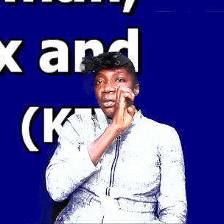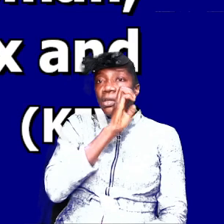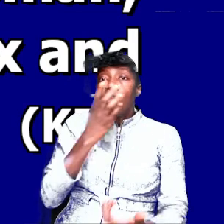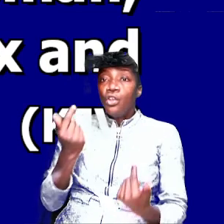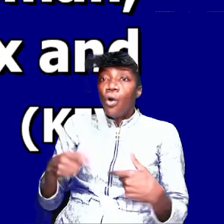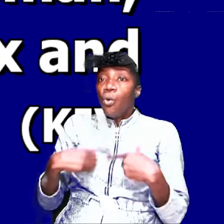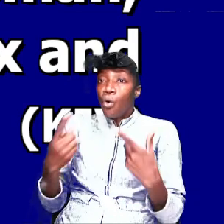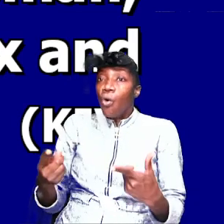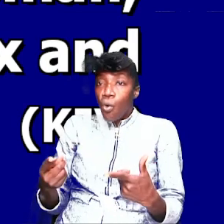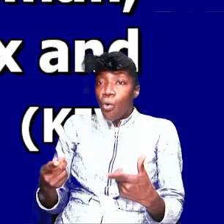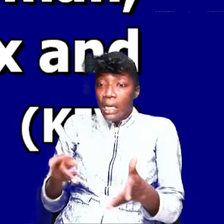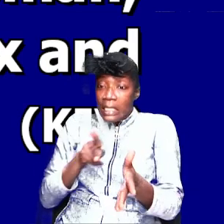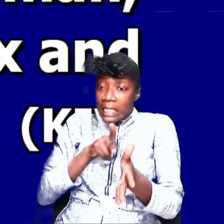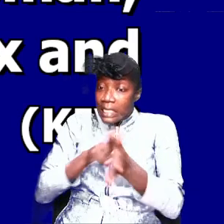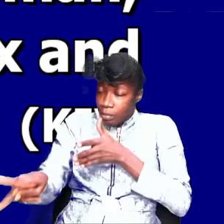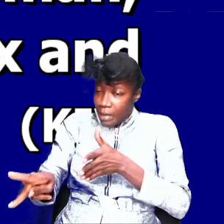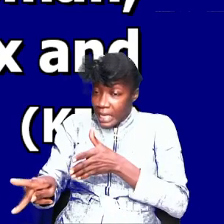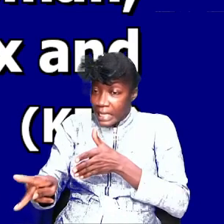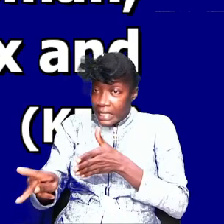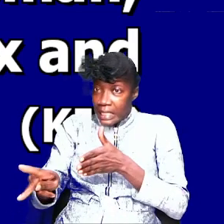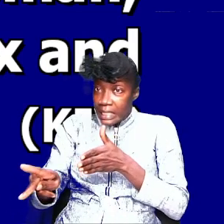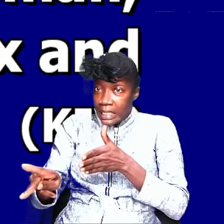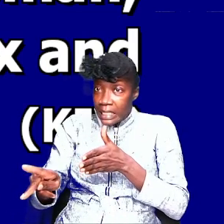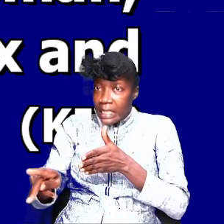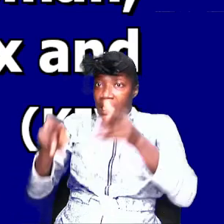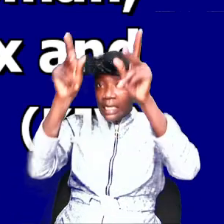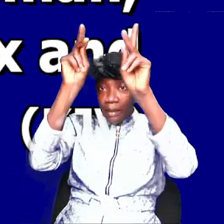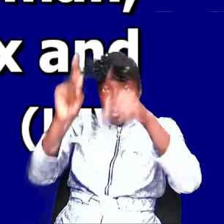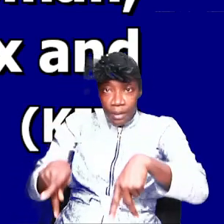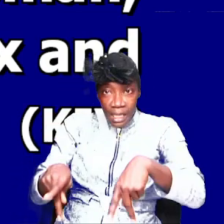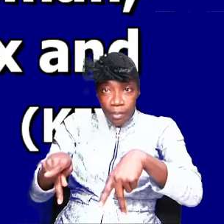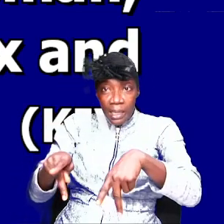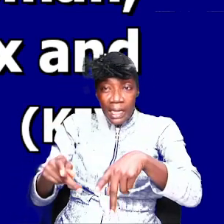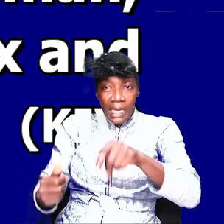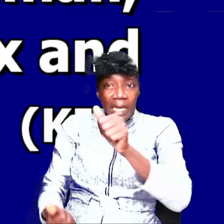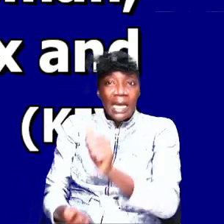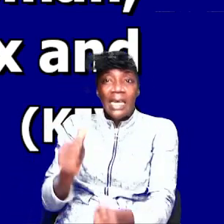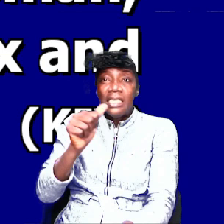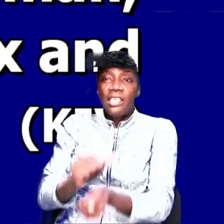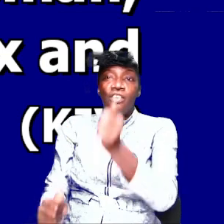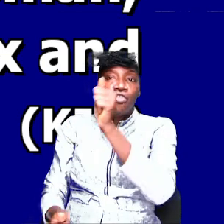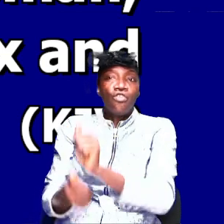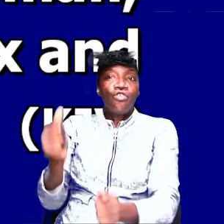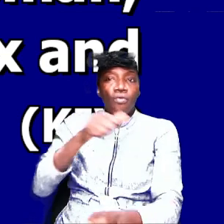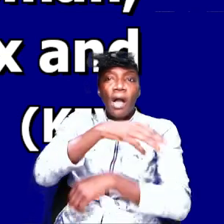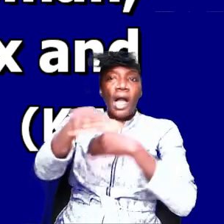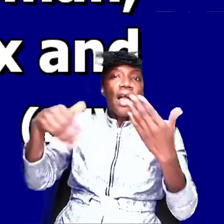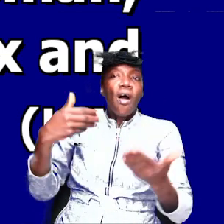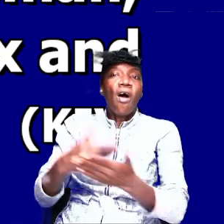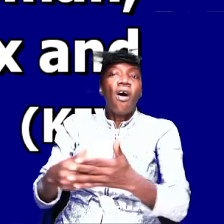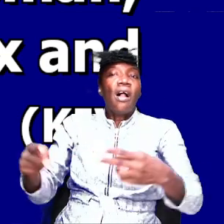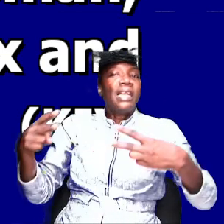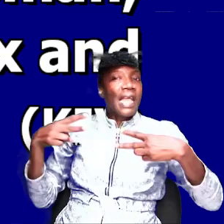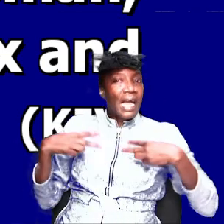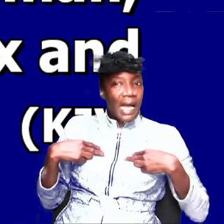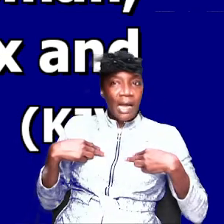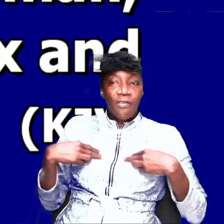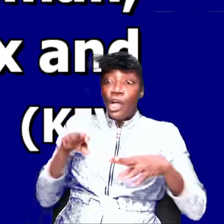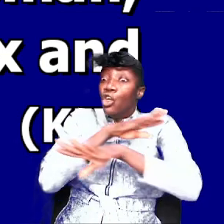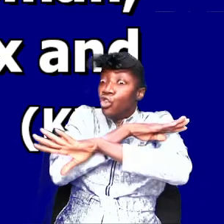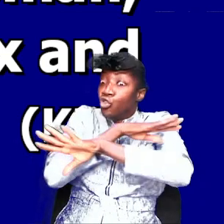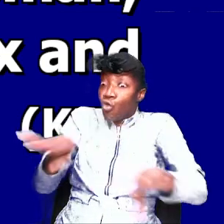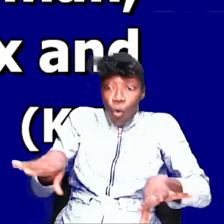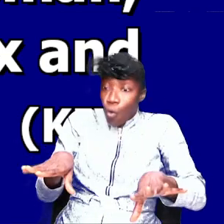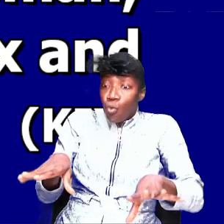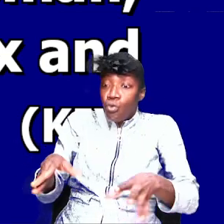Now go and smite Amalek and utterly destroy all that they have, and